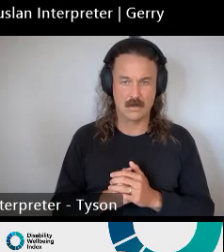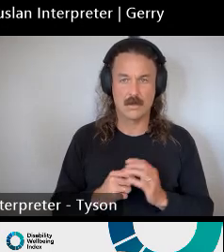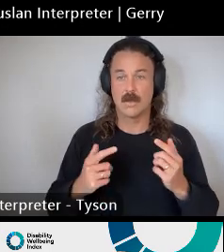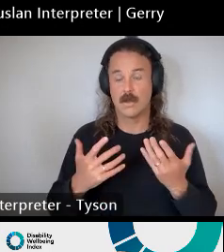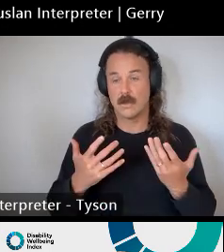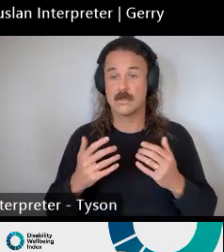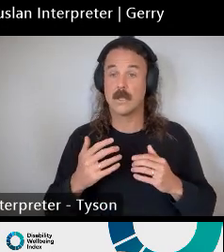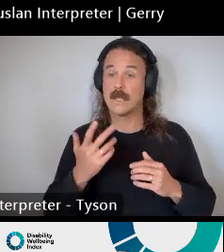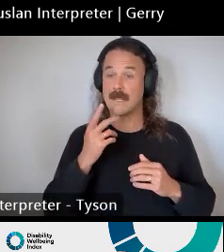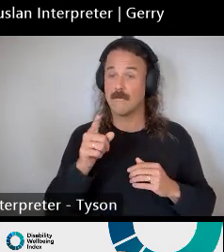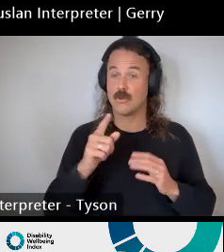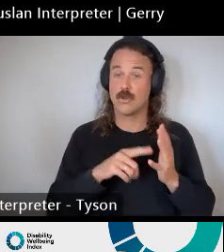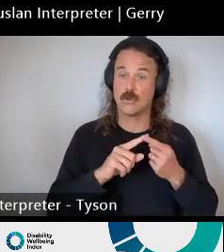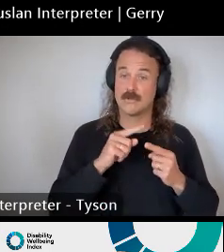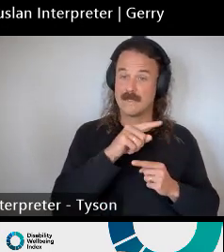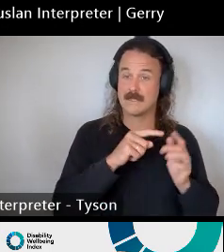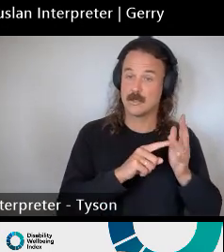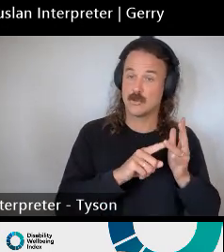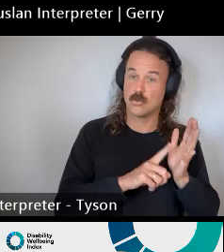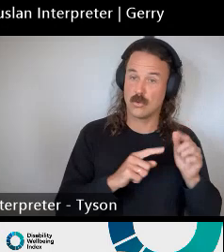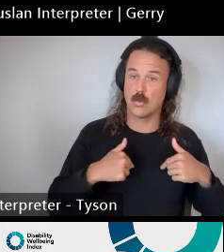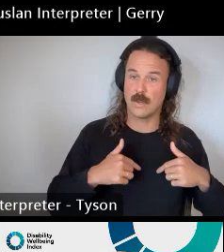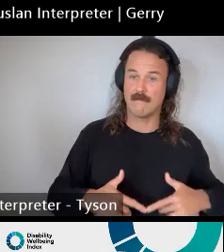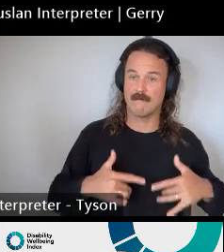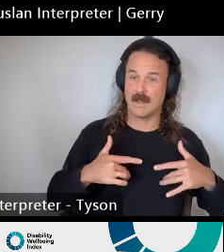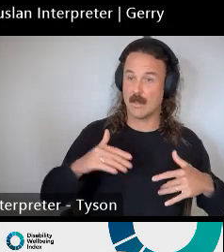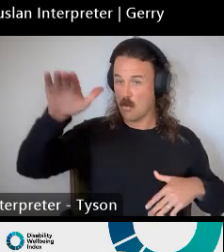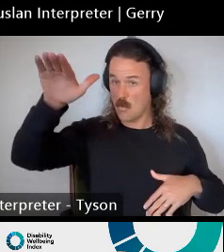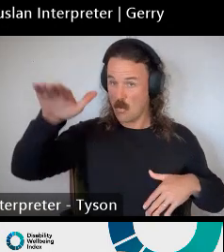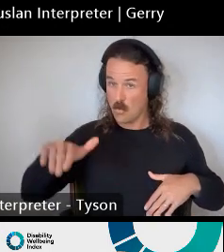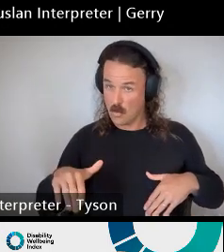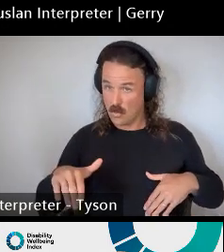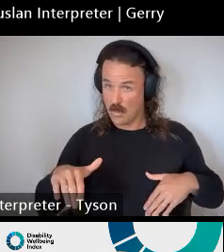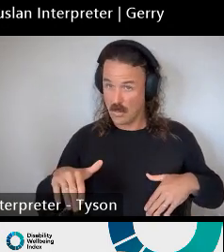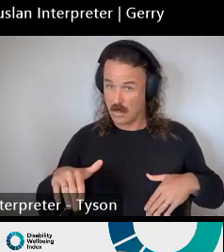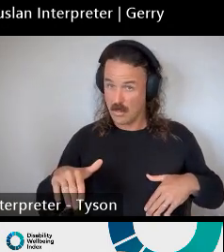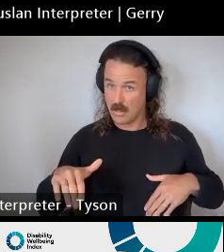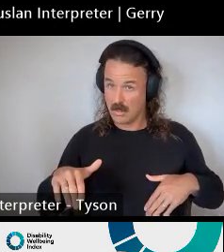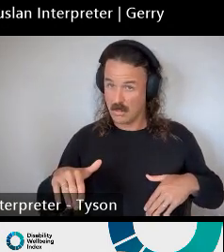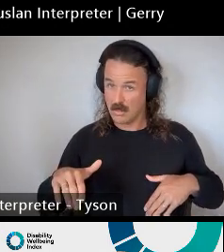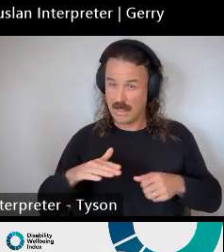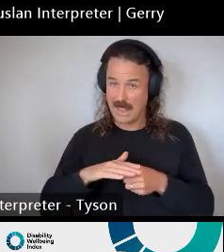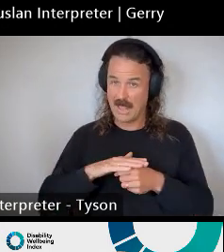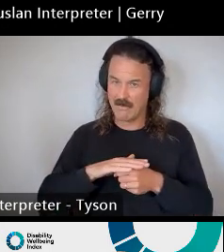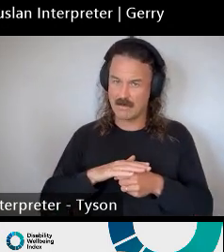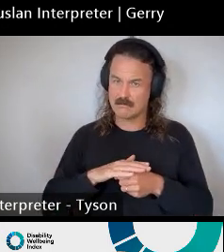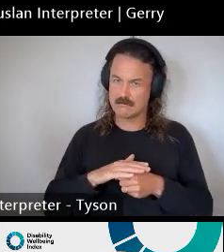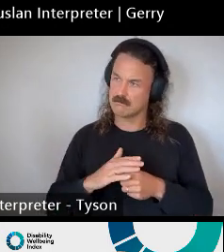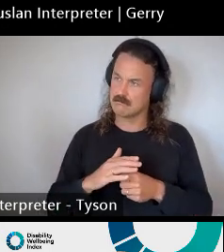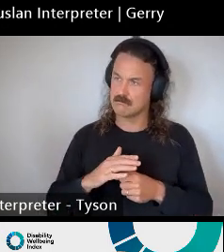equally important. Whereas we know that typically not the case. So we want to relax this assumption.